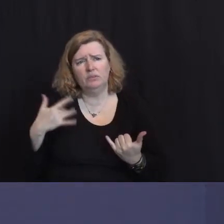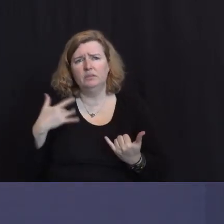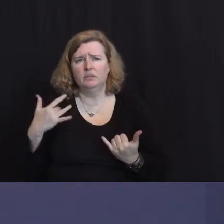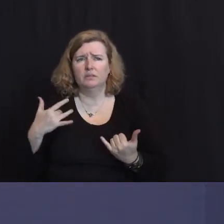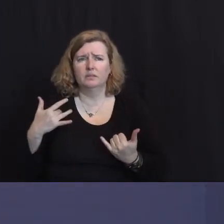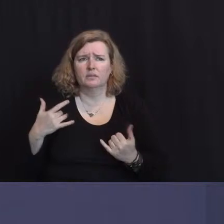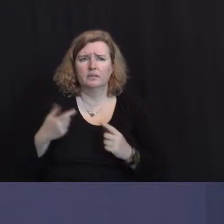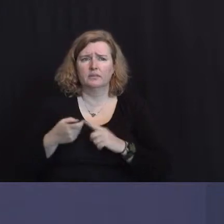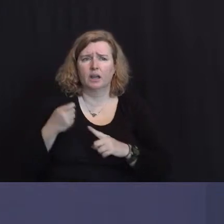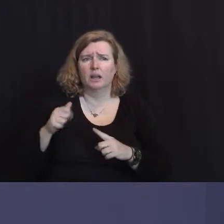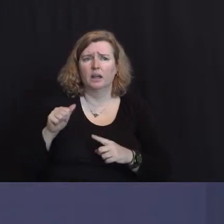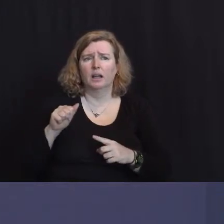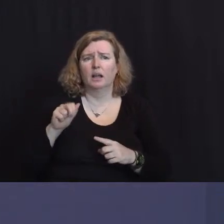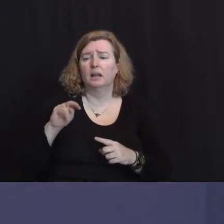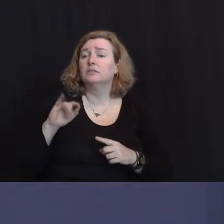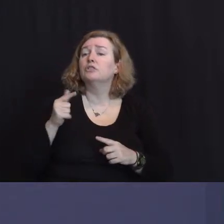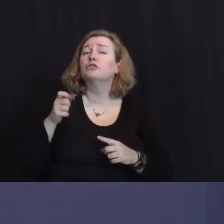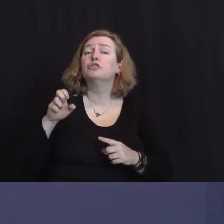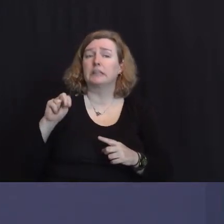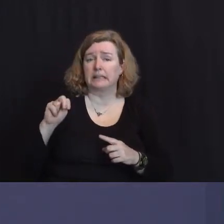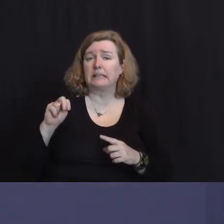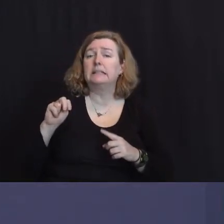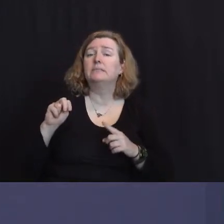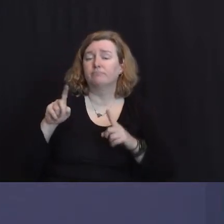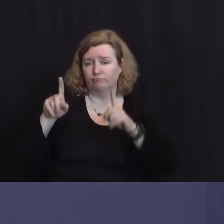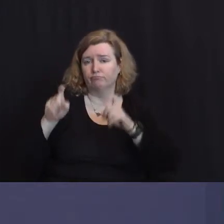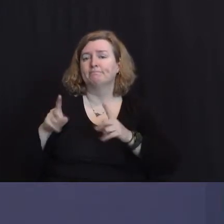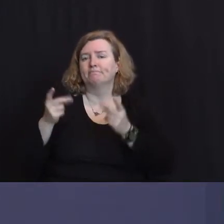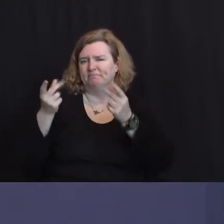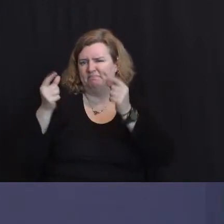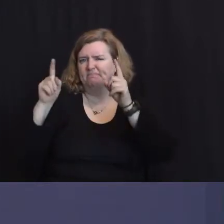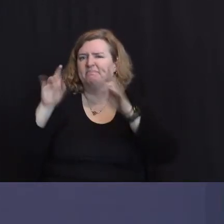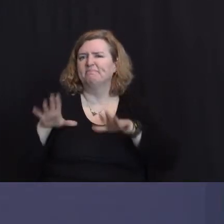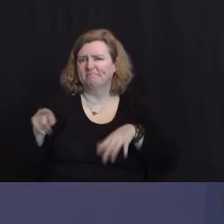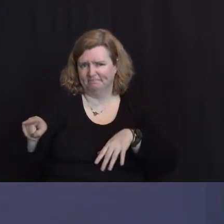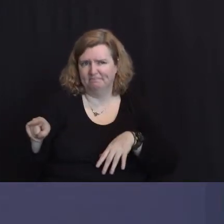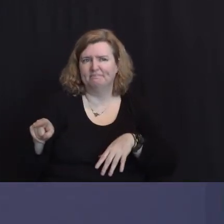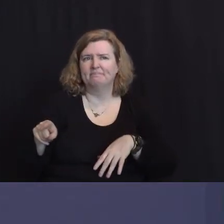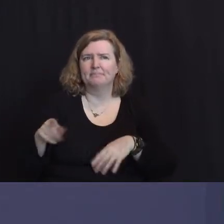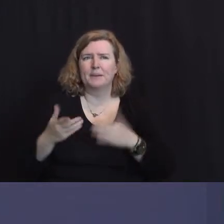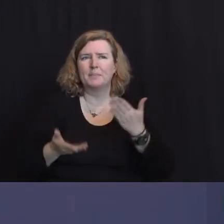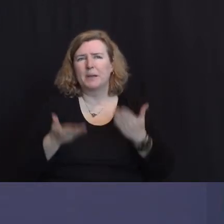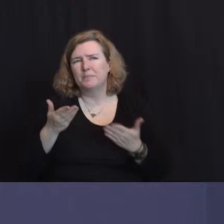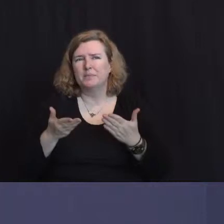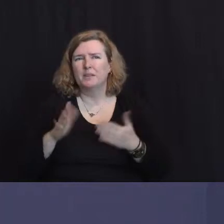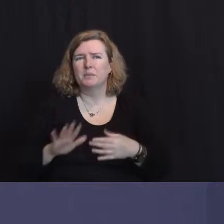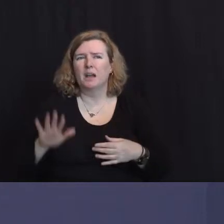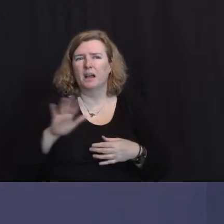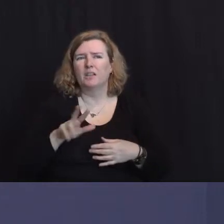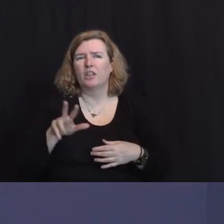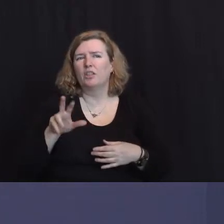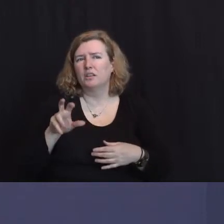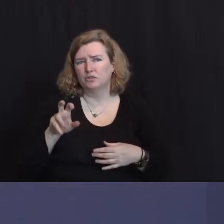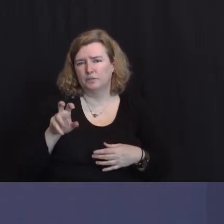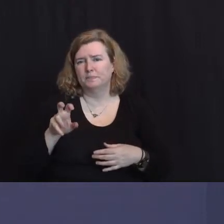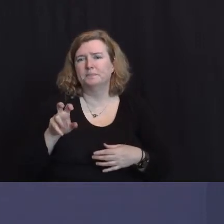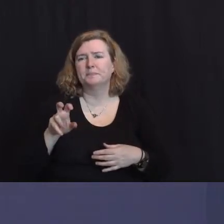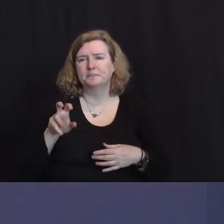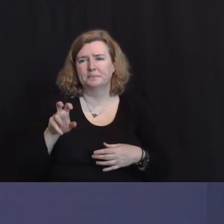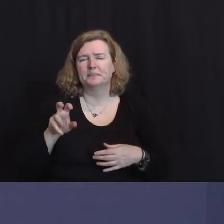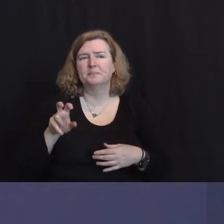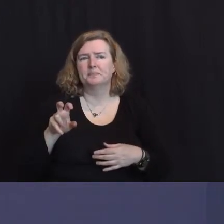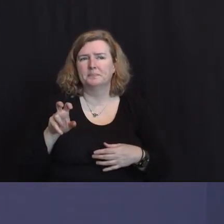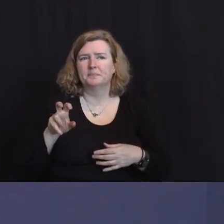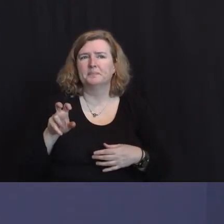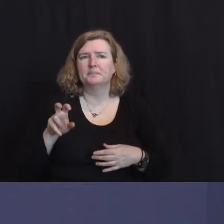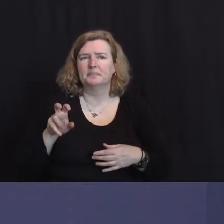antigen results that were reported today, probably about 300 of those are